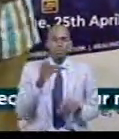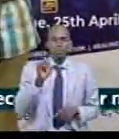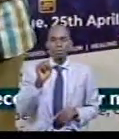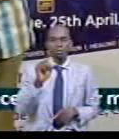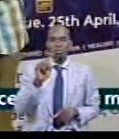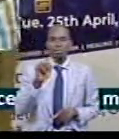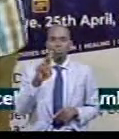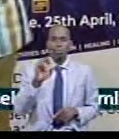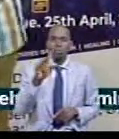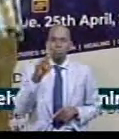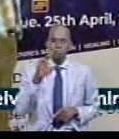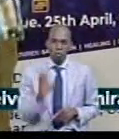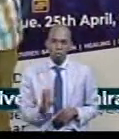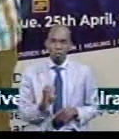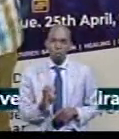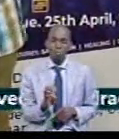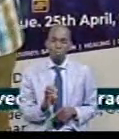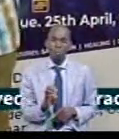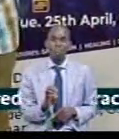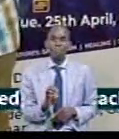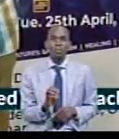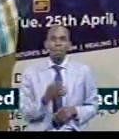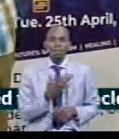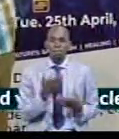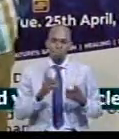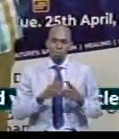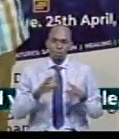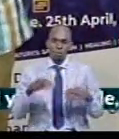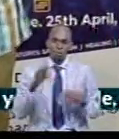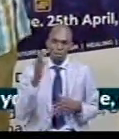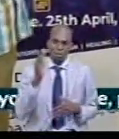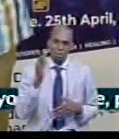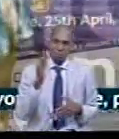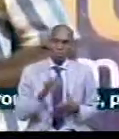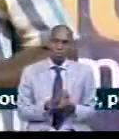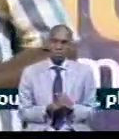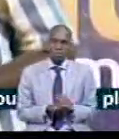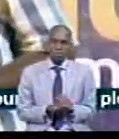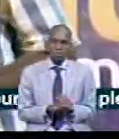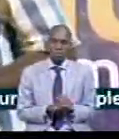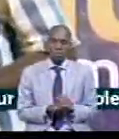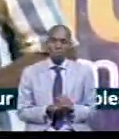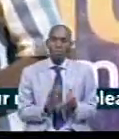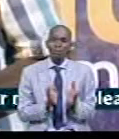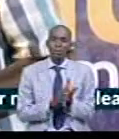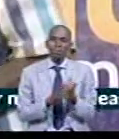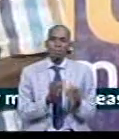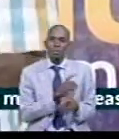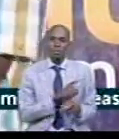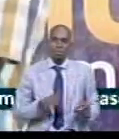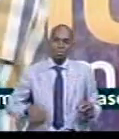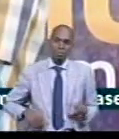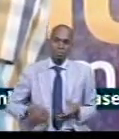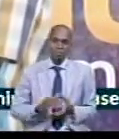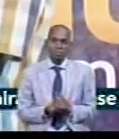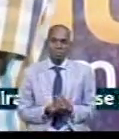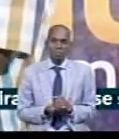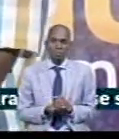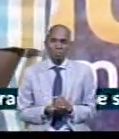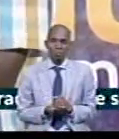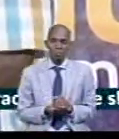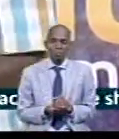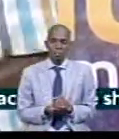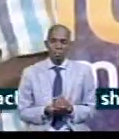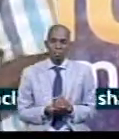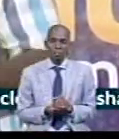want to invite him to speak or give his testimony. Please. Praise the Lord. The brother standing here is